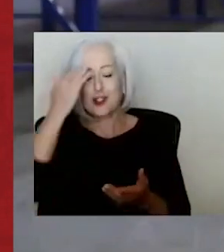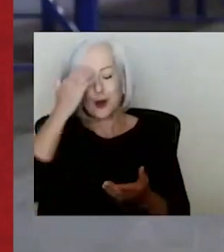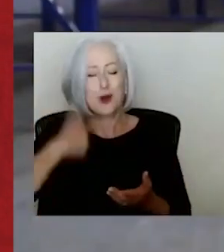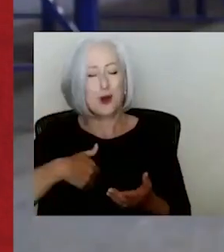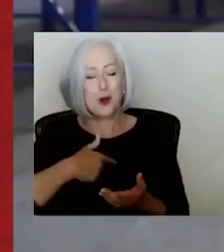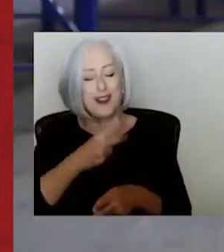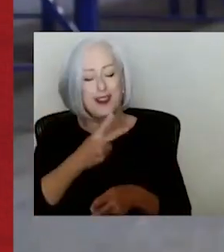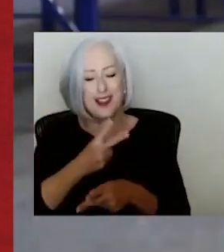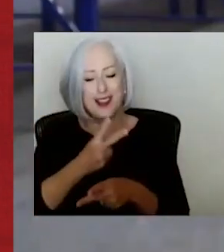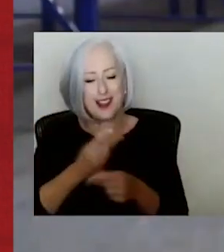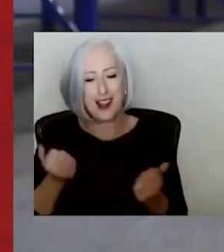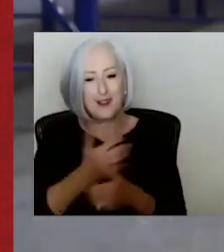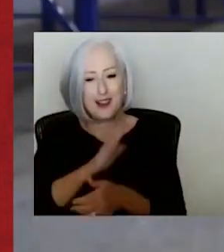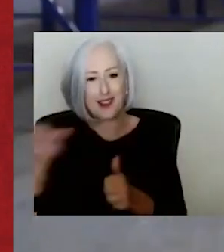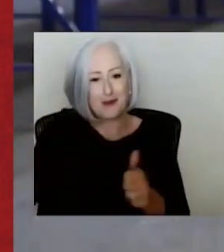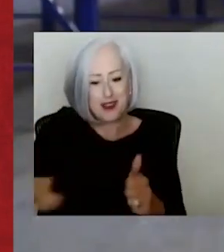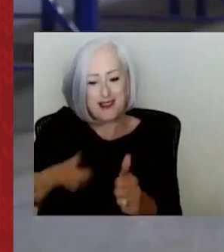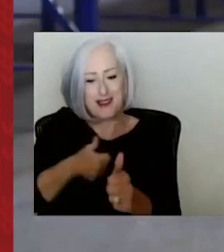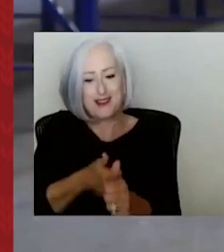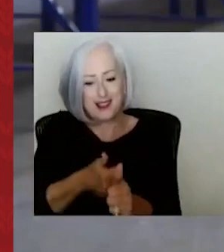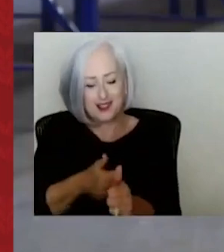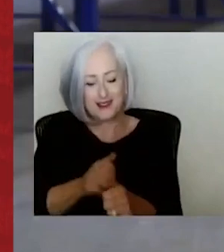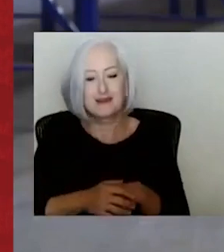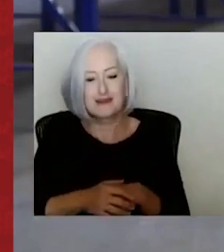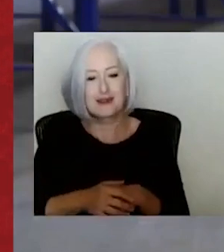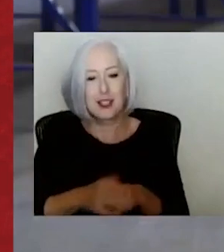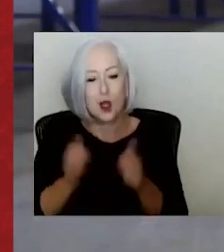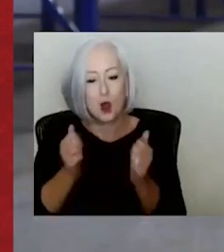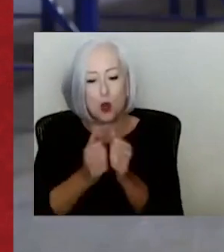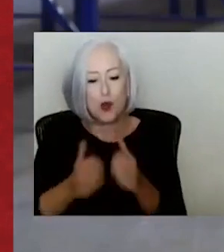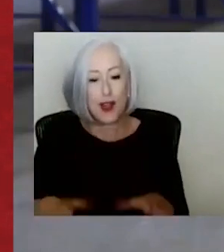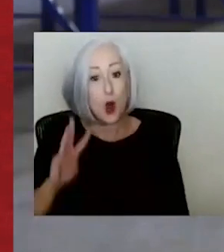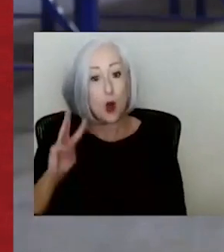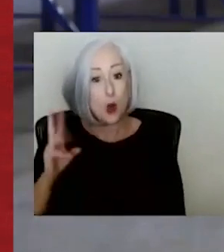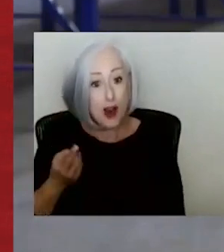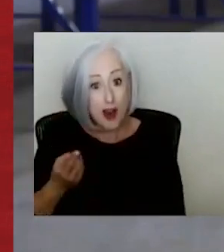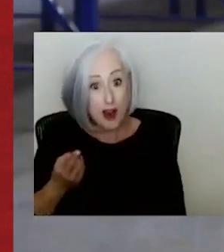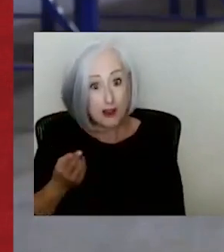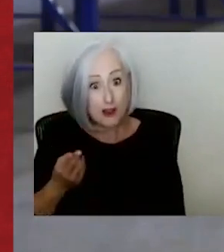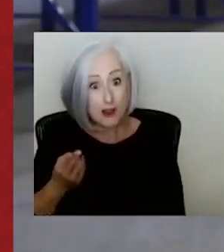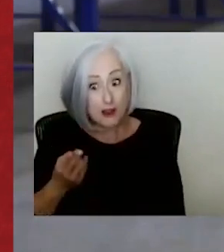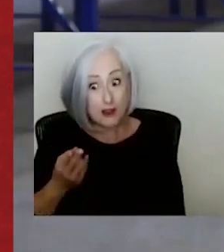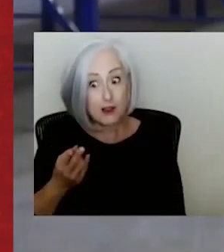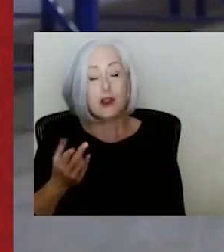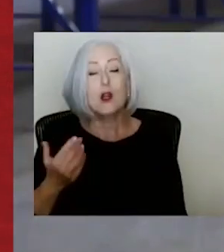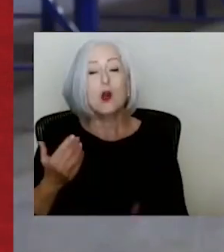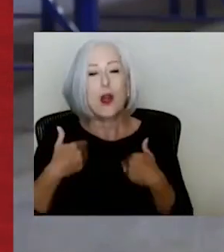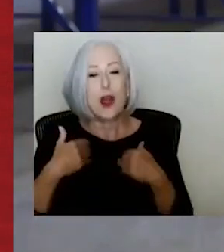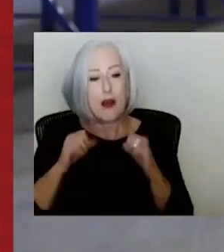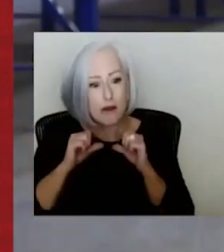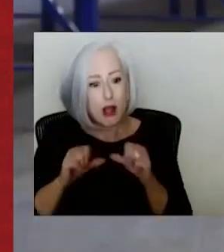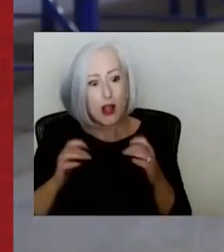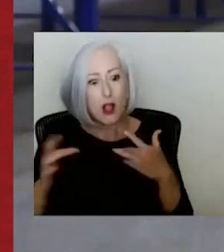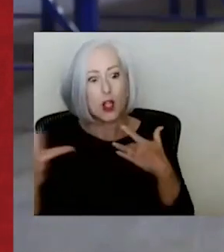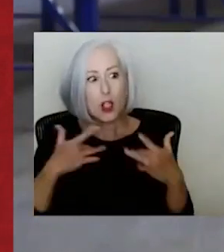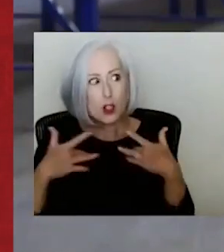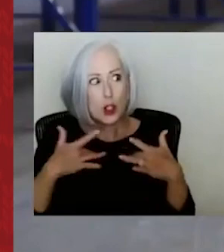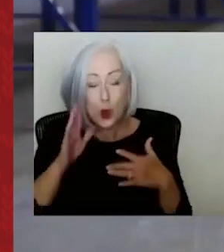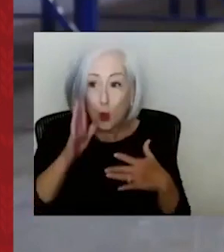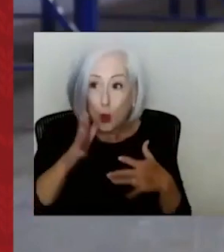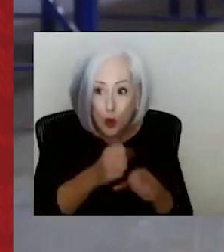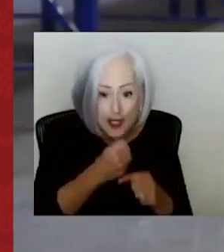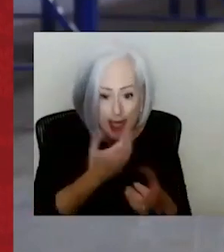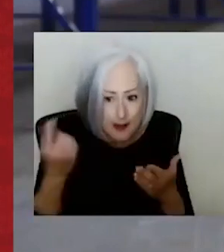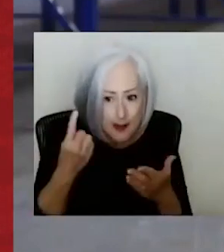of them. And without the warehouse, there is a constant worry, will we be able to get something? Are we going to show